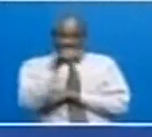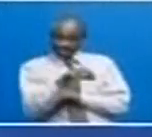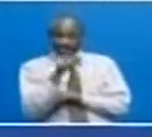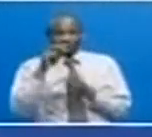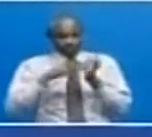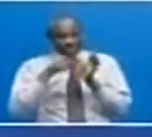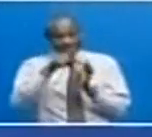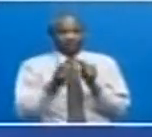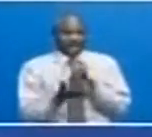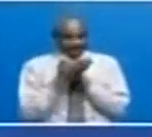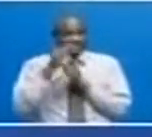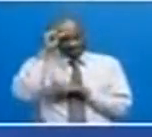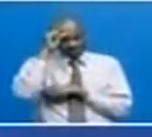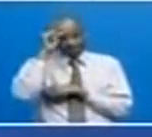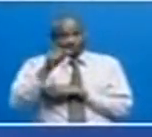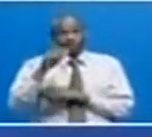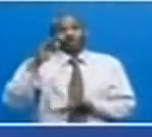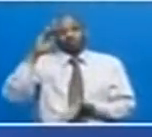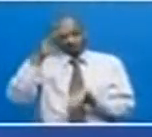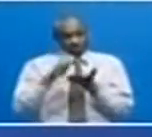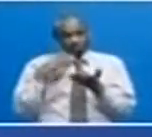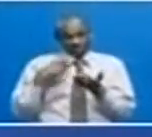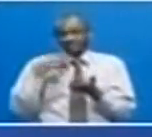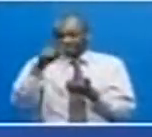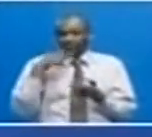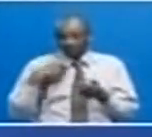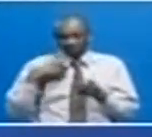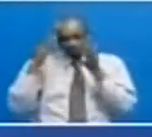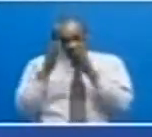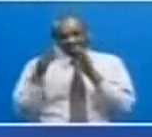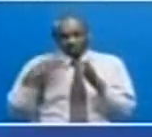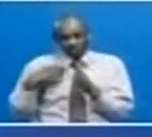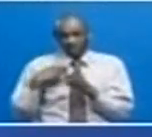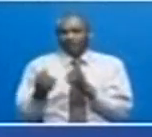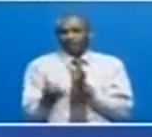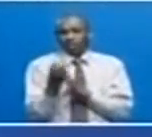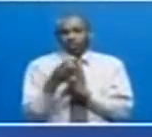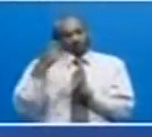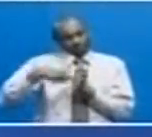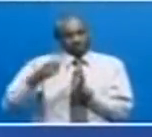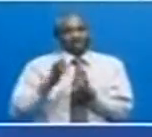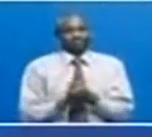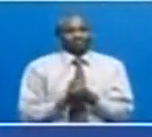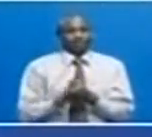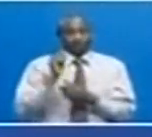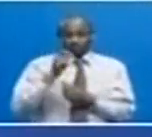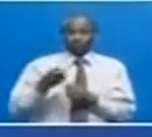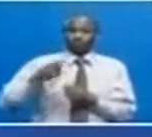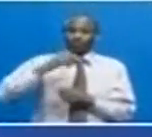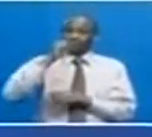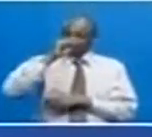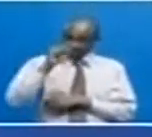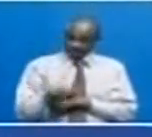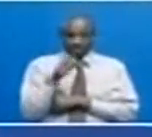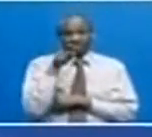contribute to the government efforts to reduce its reliance on the more expensive thermal power and instead generate an additional 5,000